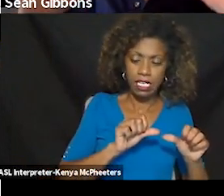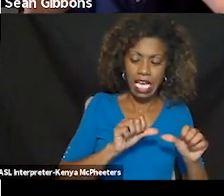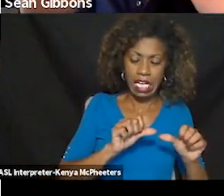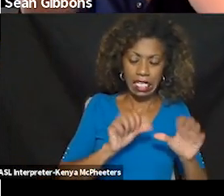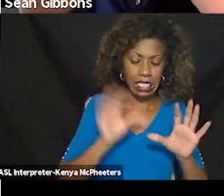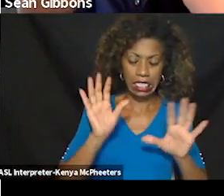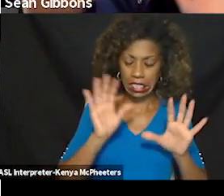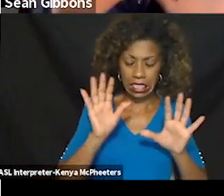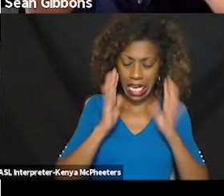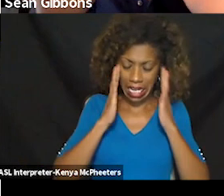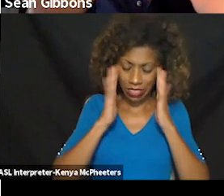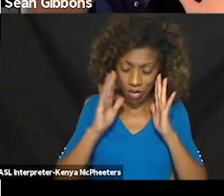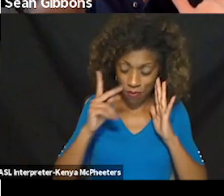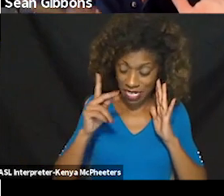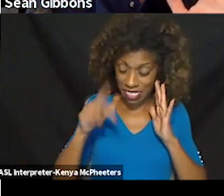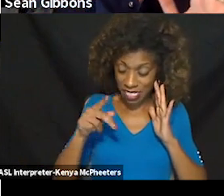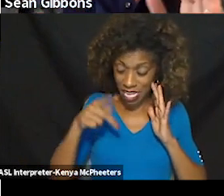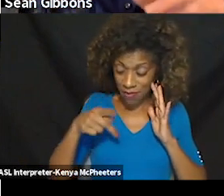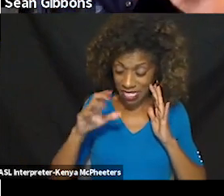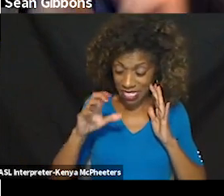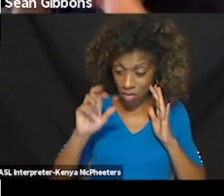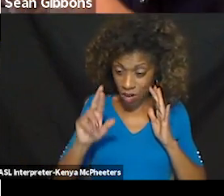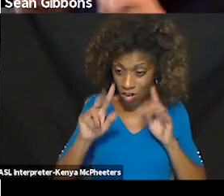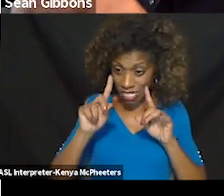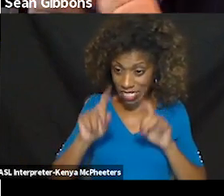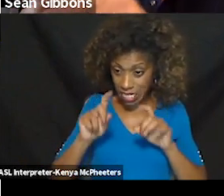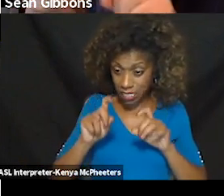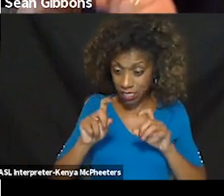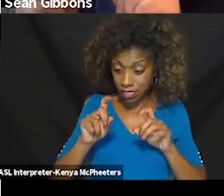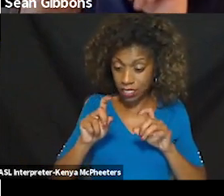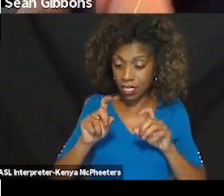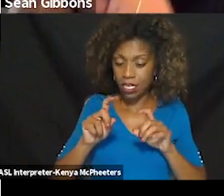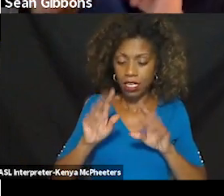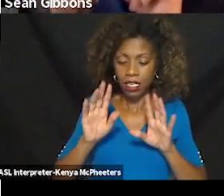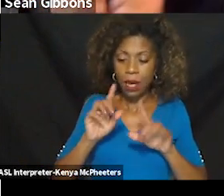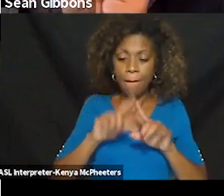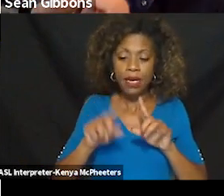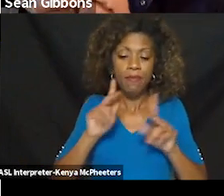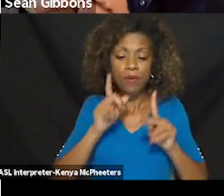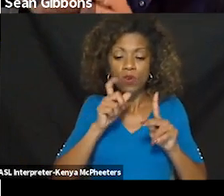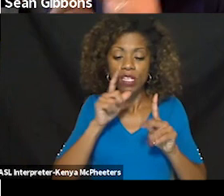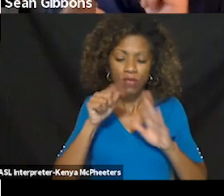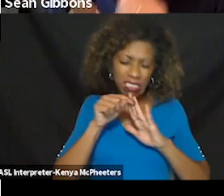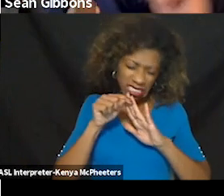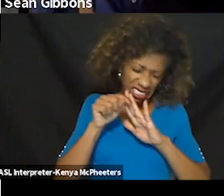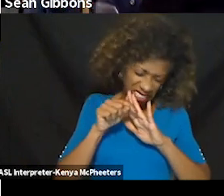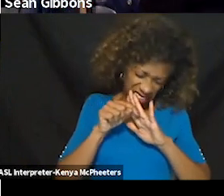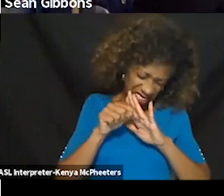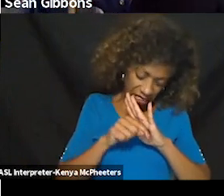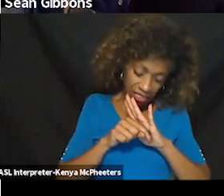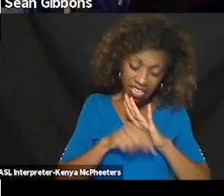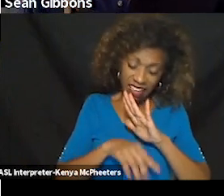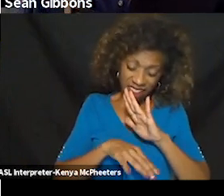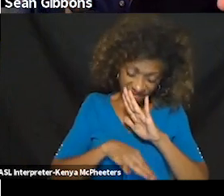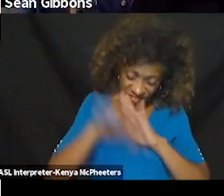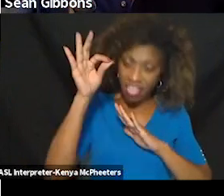what happens after PCR tests. I know there are various tests out there, but people who wanted to really dig down into the weeds and show detail versus the research